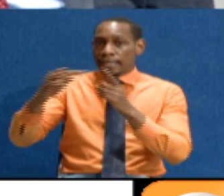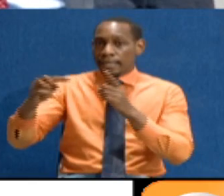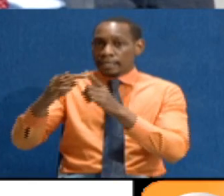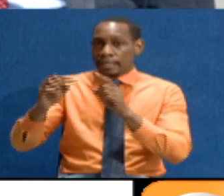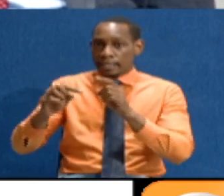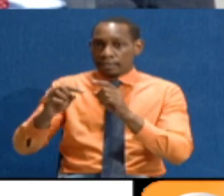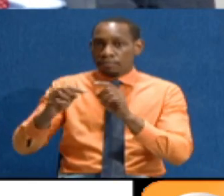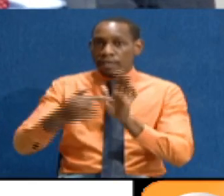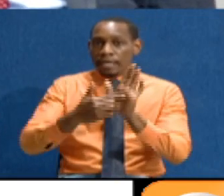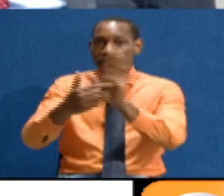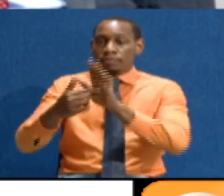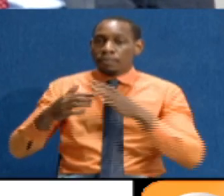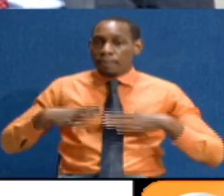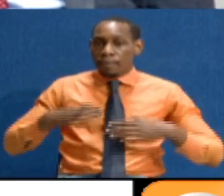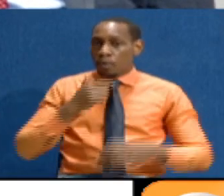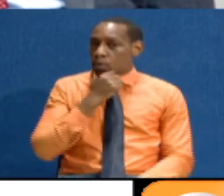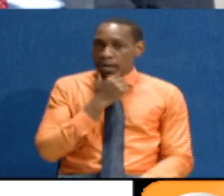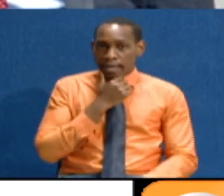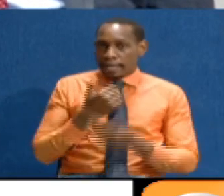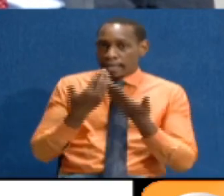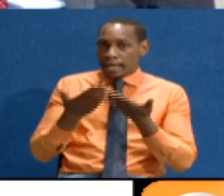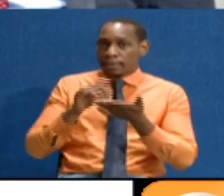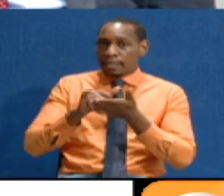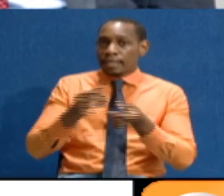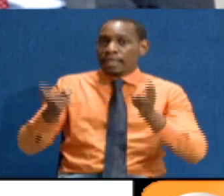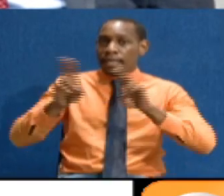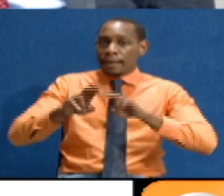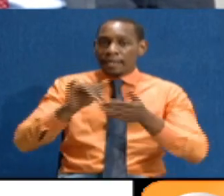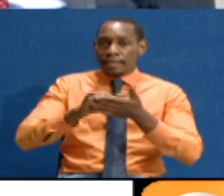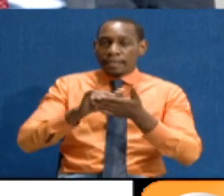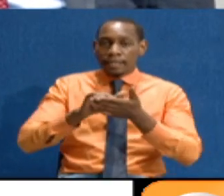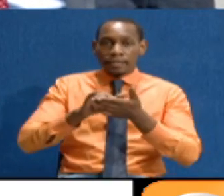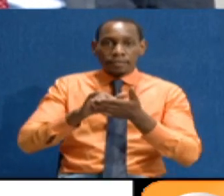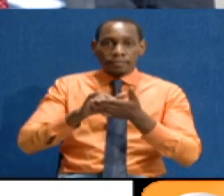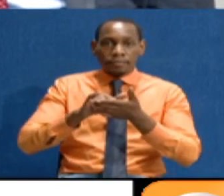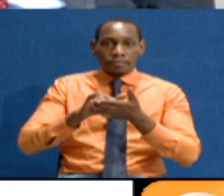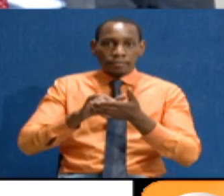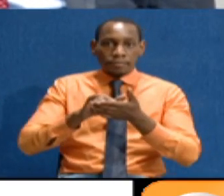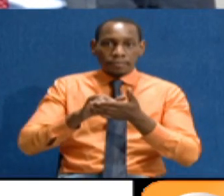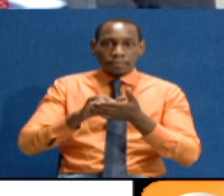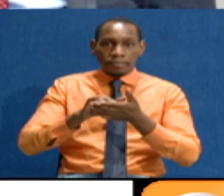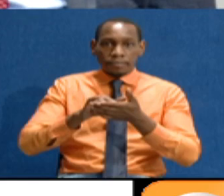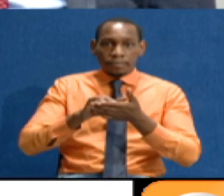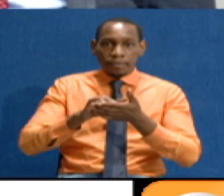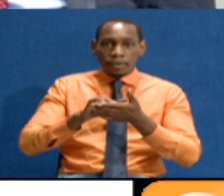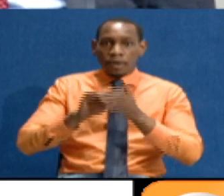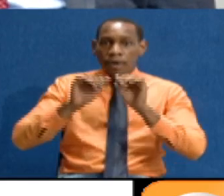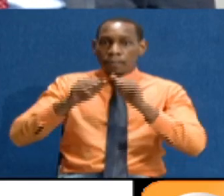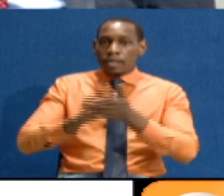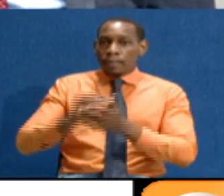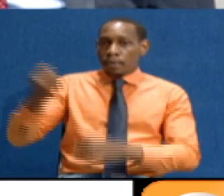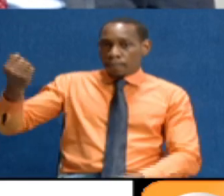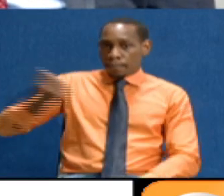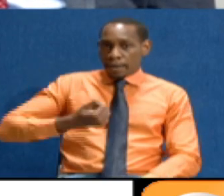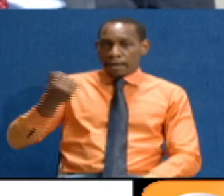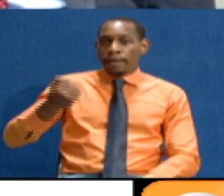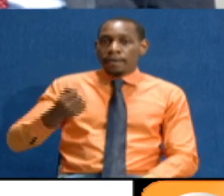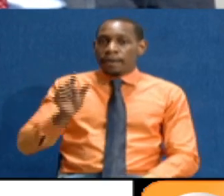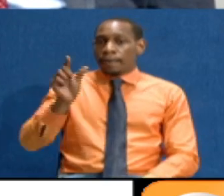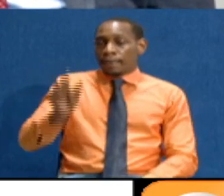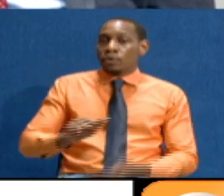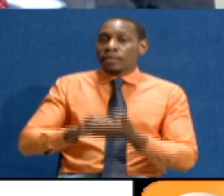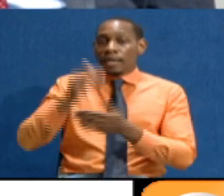Yes. But people wondering, how can that happen, that, you know, you can stab a loved one